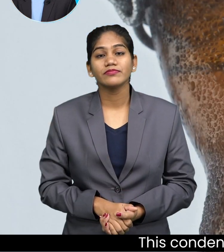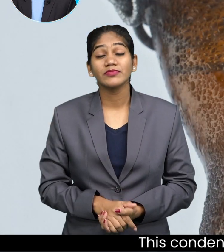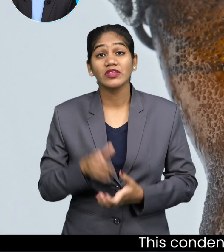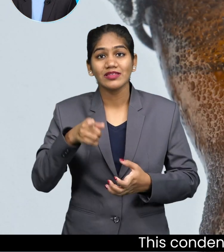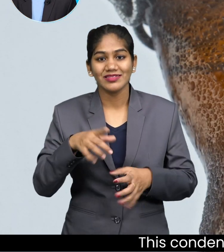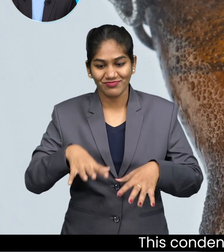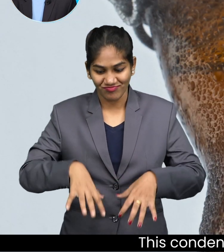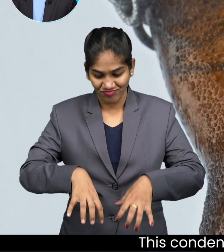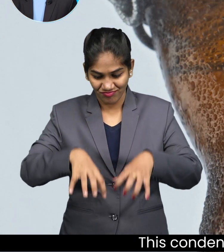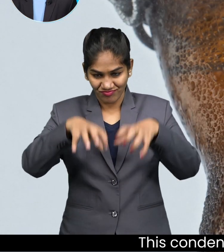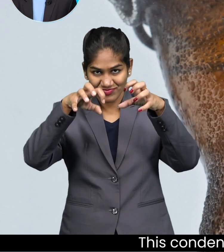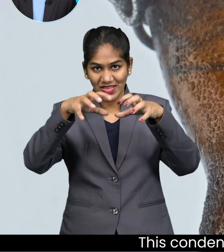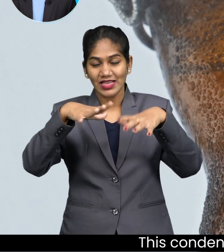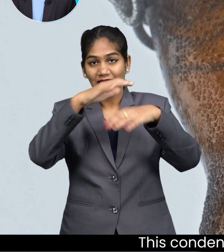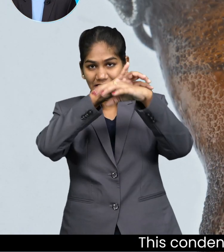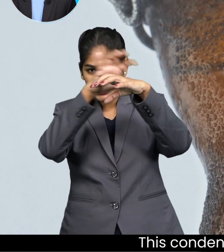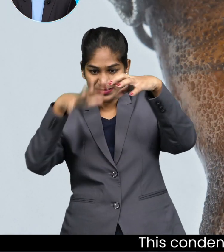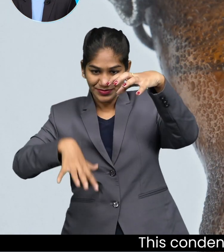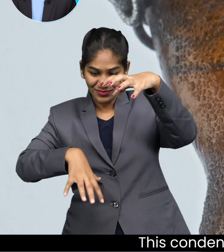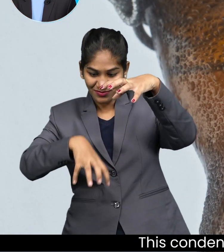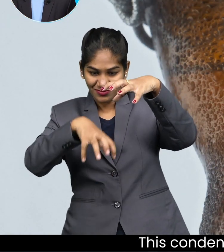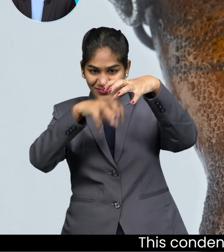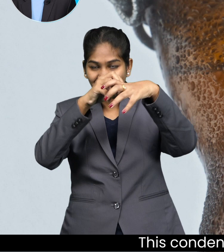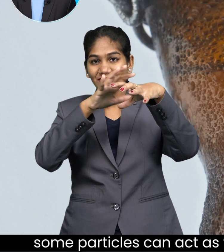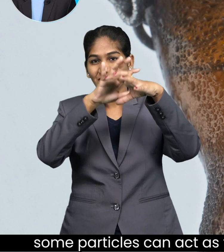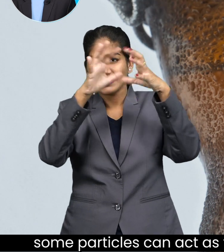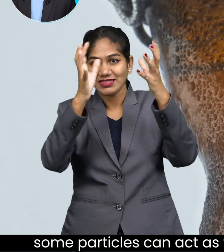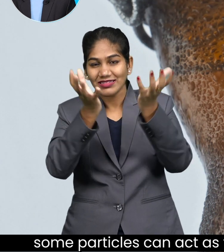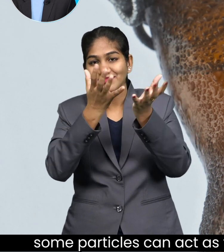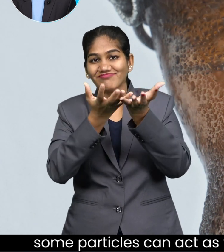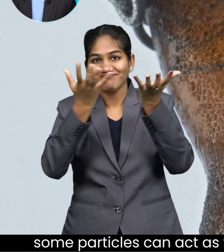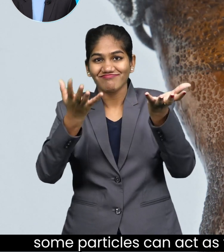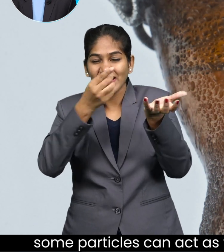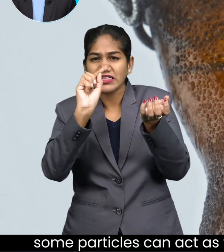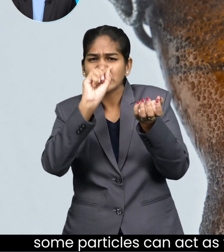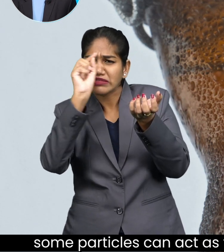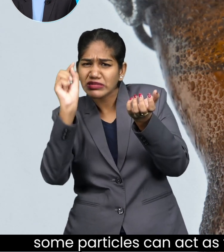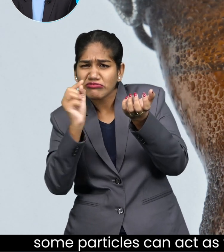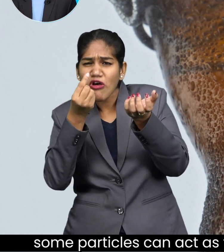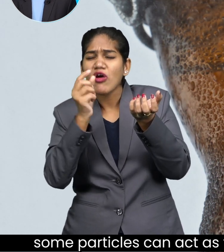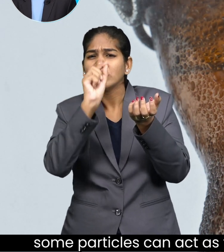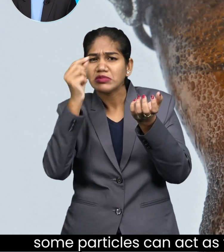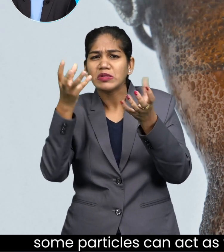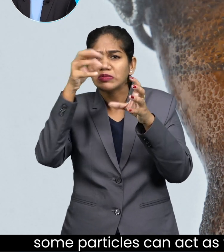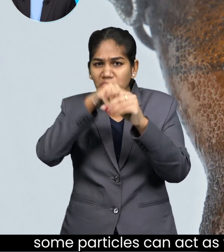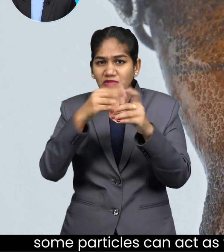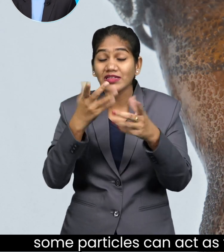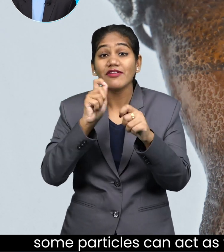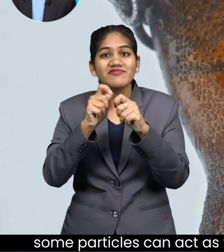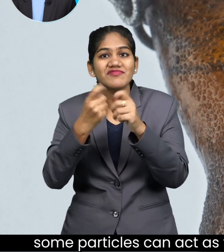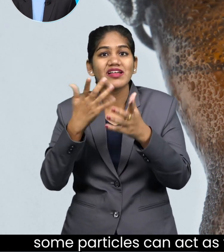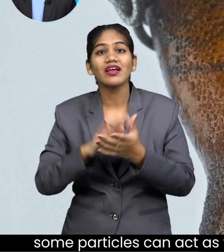This condensation of water is facilitated if some particles can act as